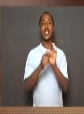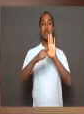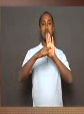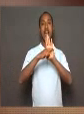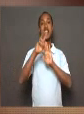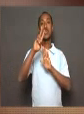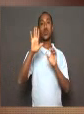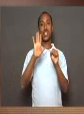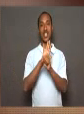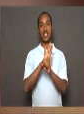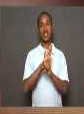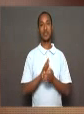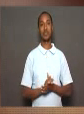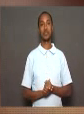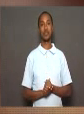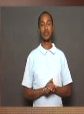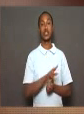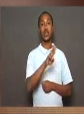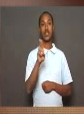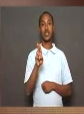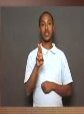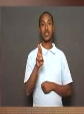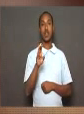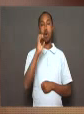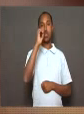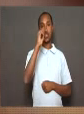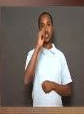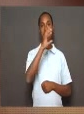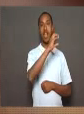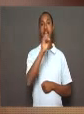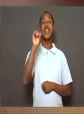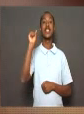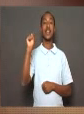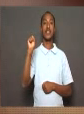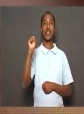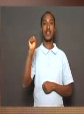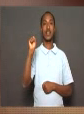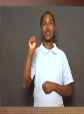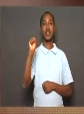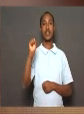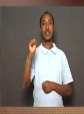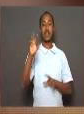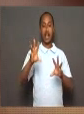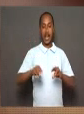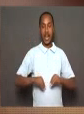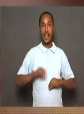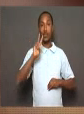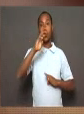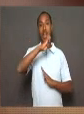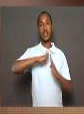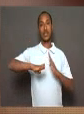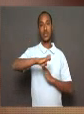a -2 charge. Thus, oxygen and sulfur gain